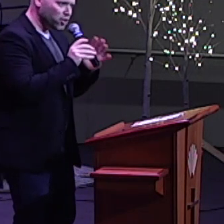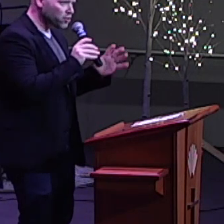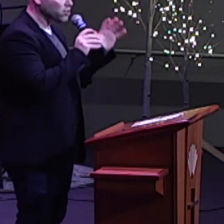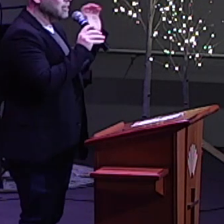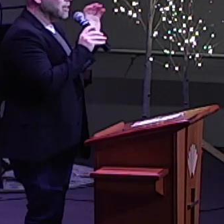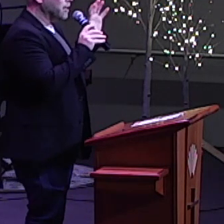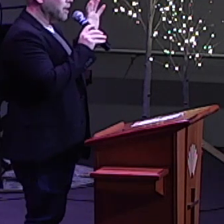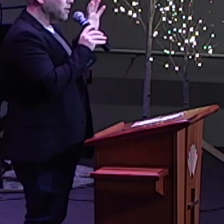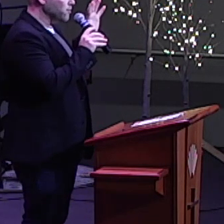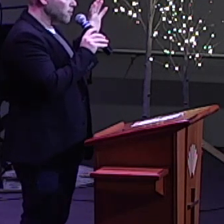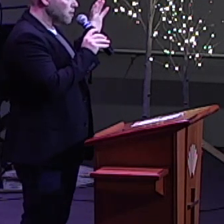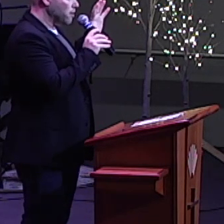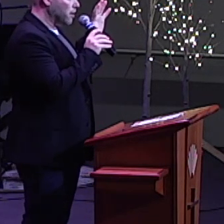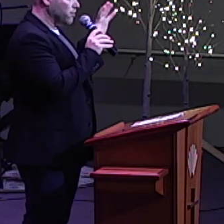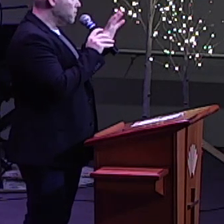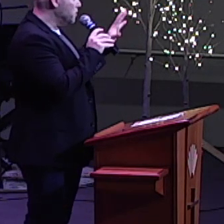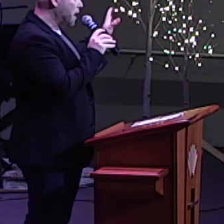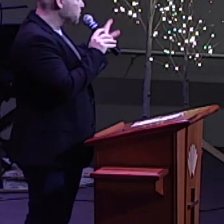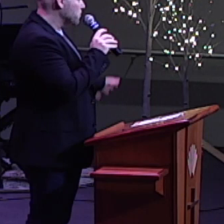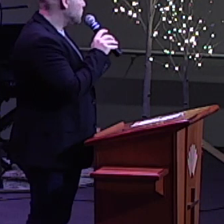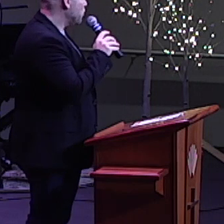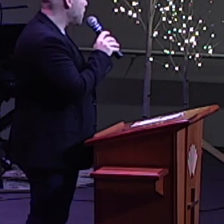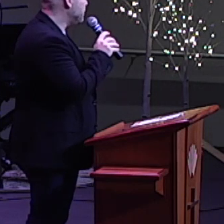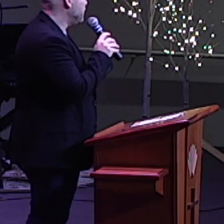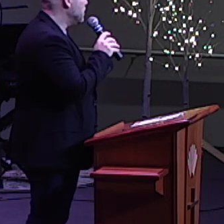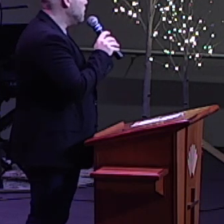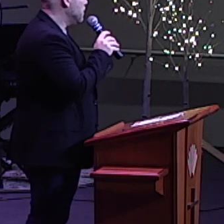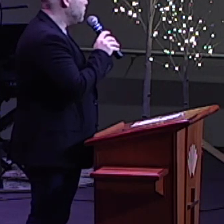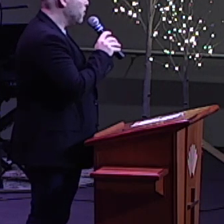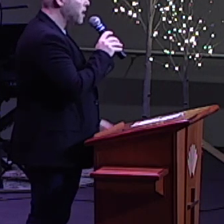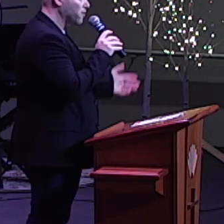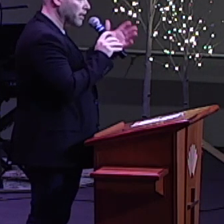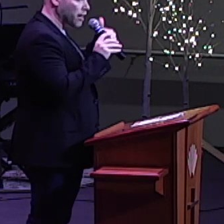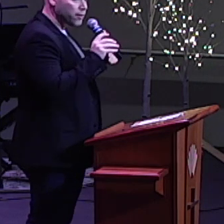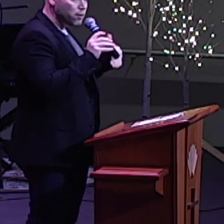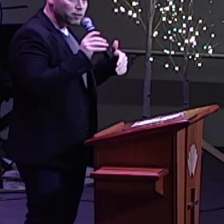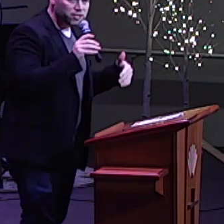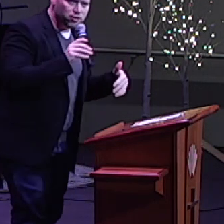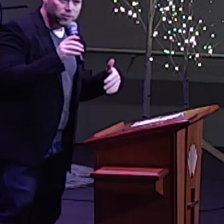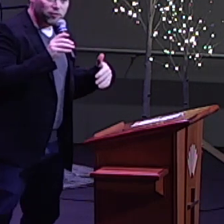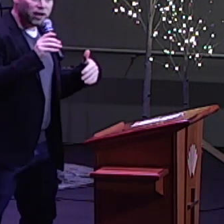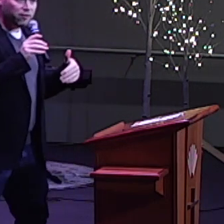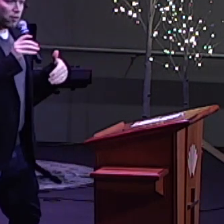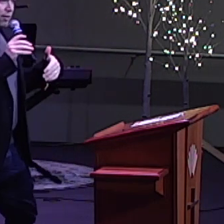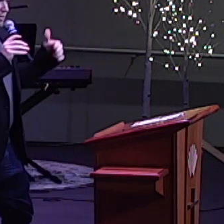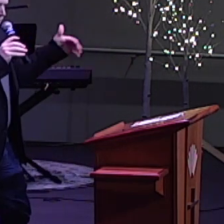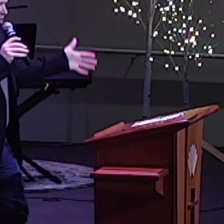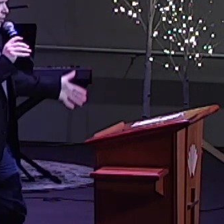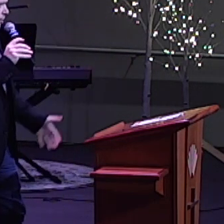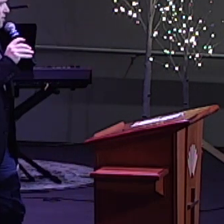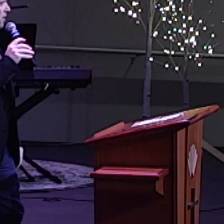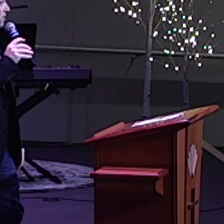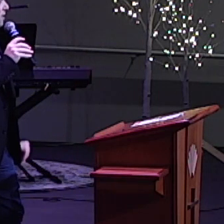as a church, and the ask was to pray. Pray that God would continue to provide for our needs,